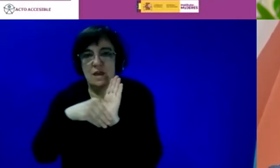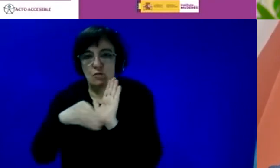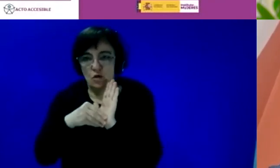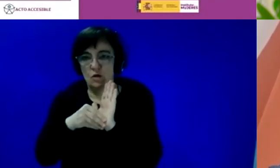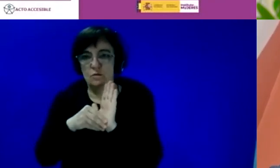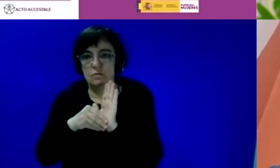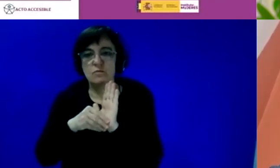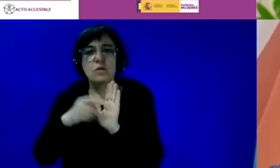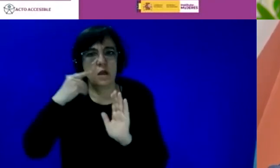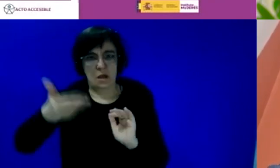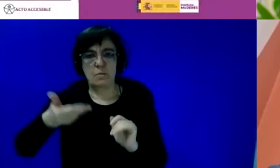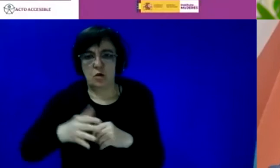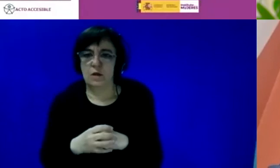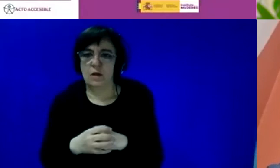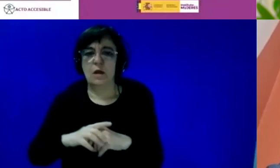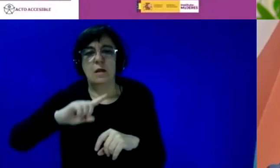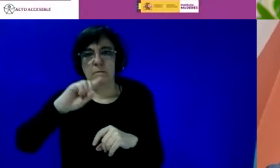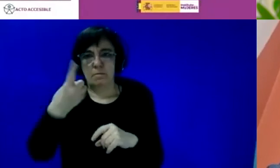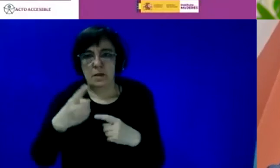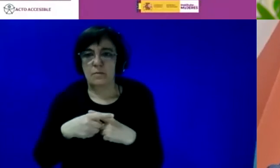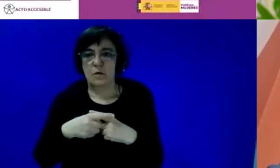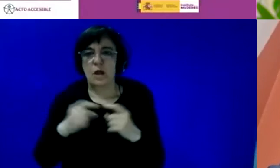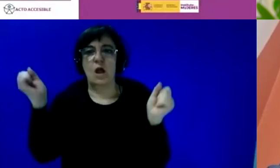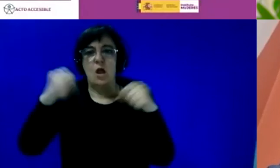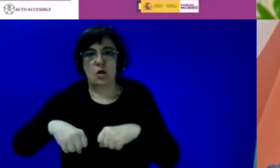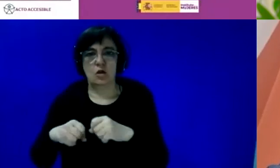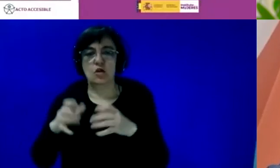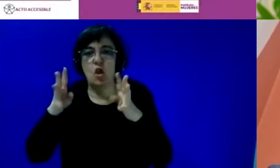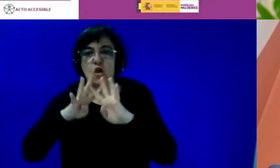official state bulletin, two important